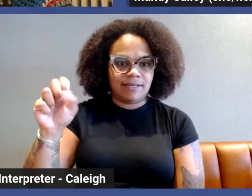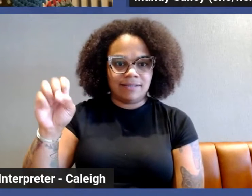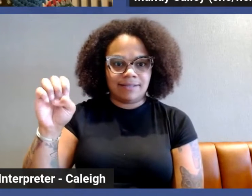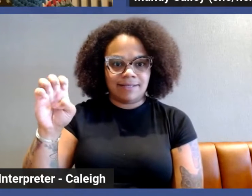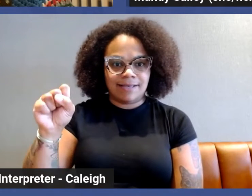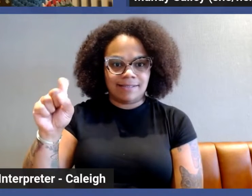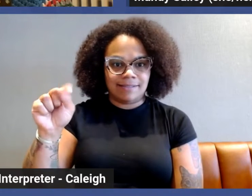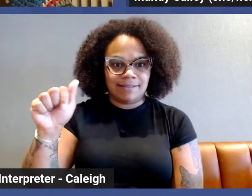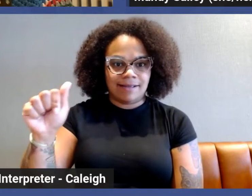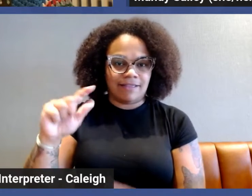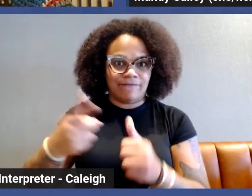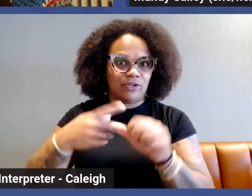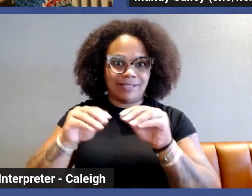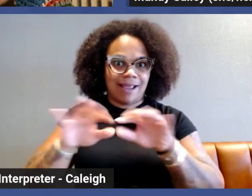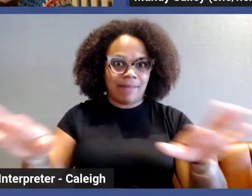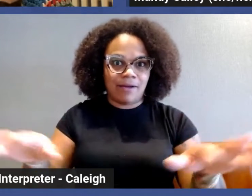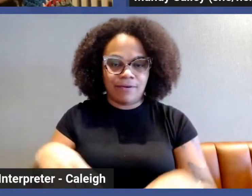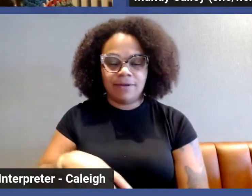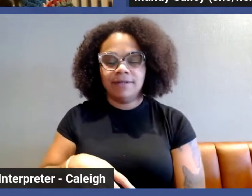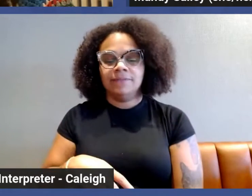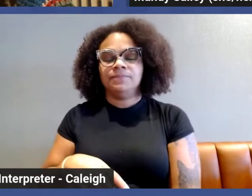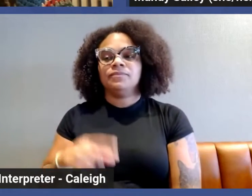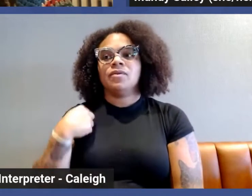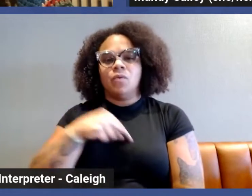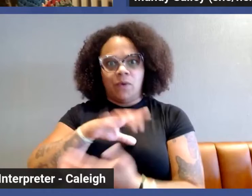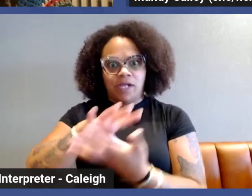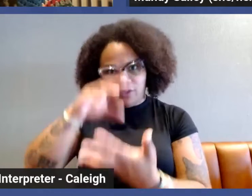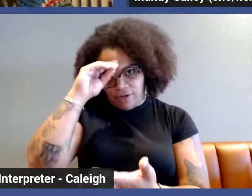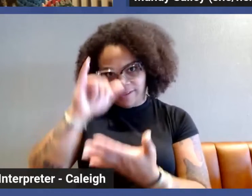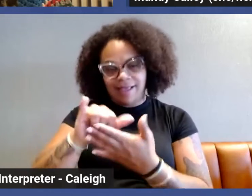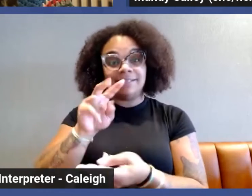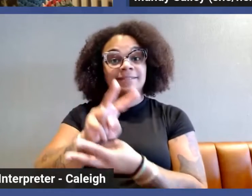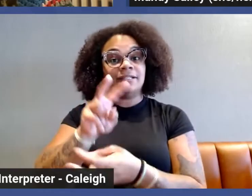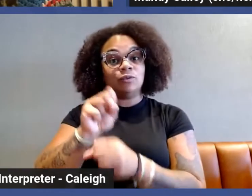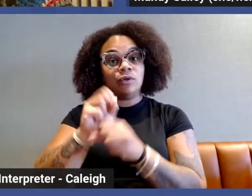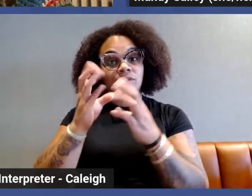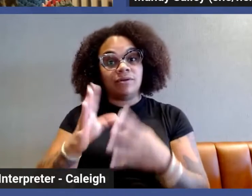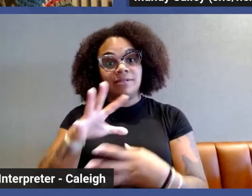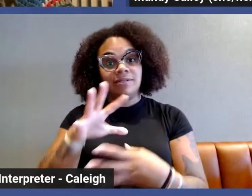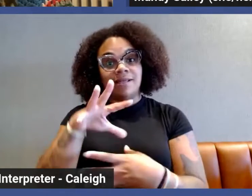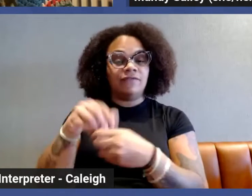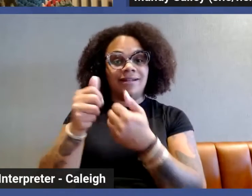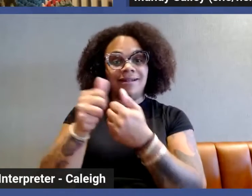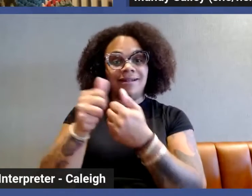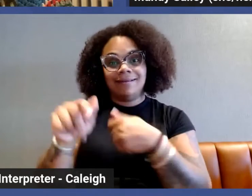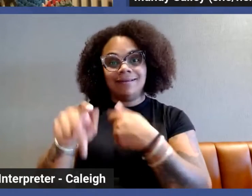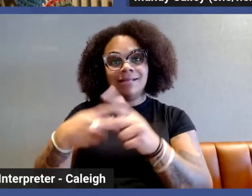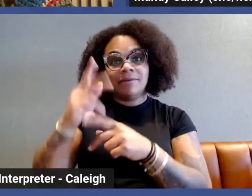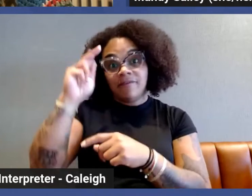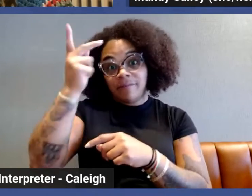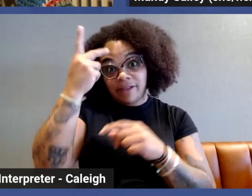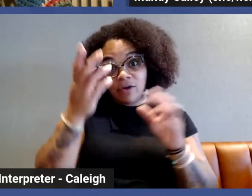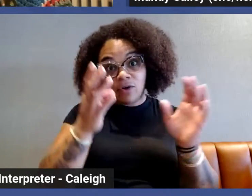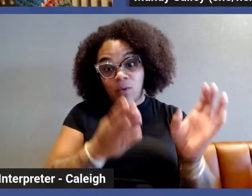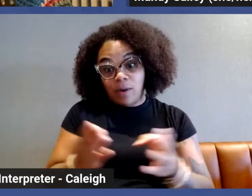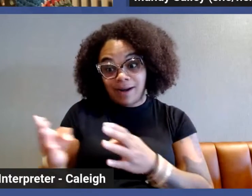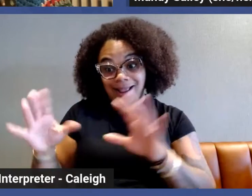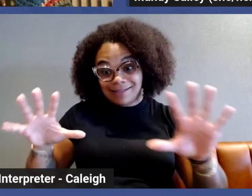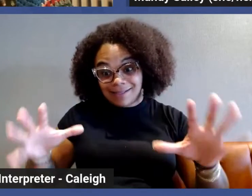came out, that sex workers who were engaged in any kind of political organizing were much more